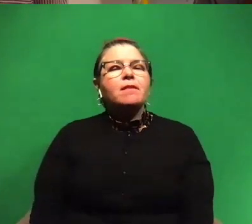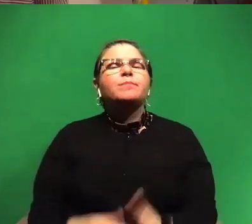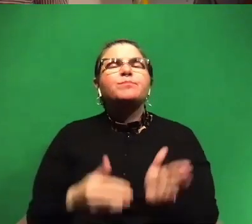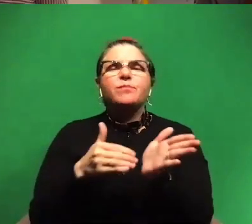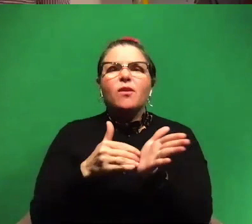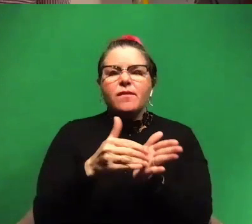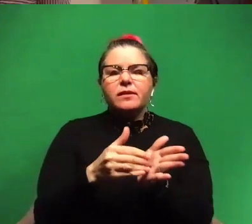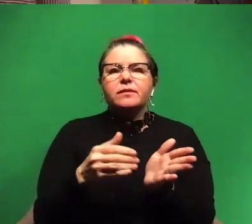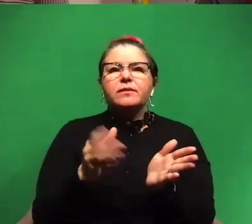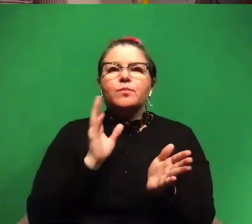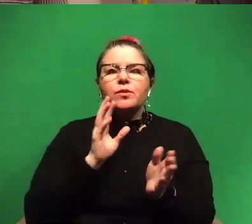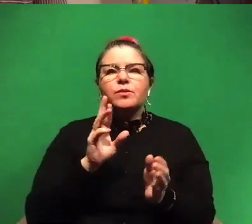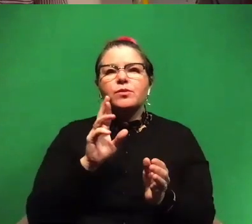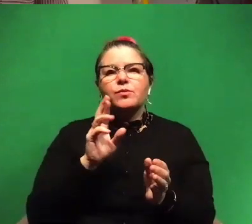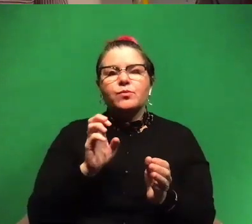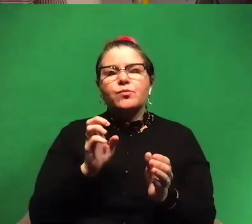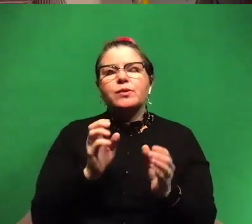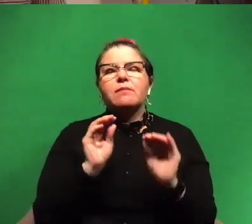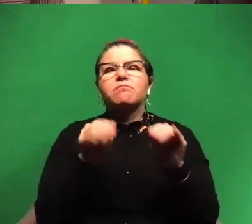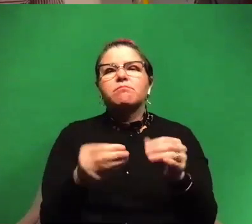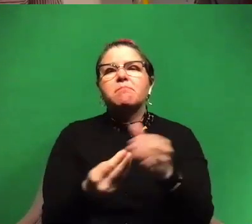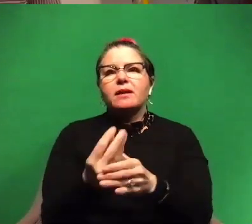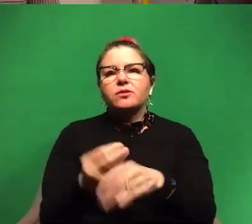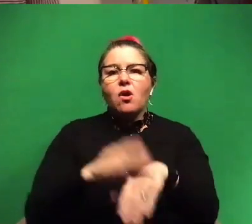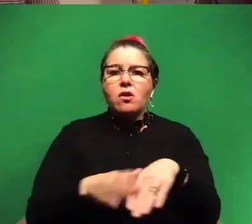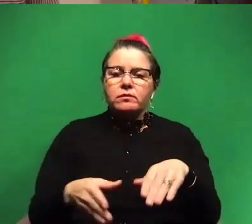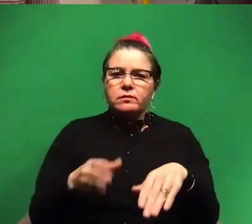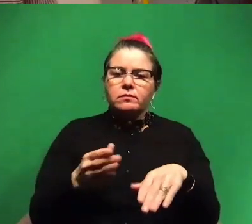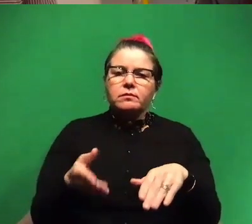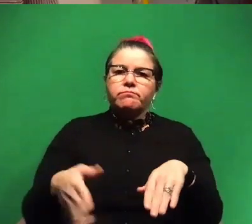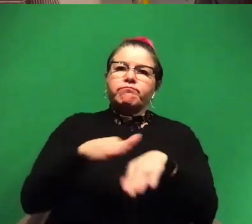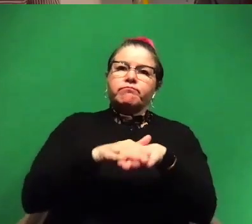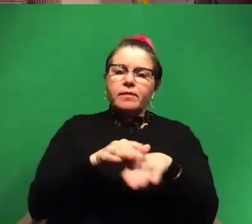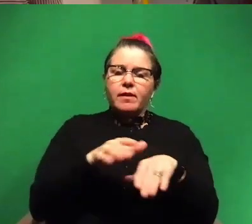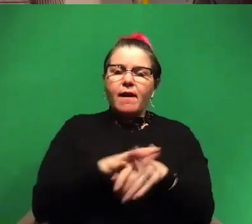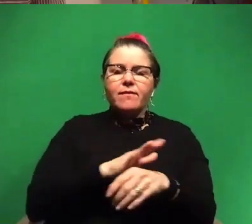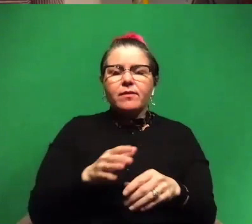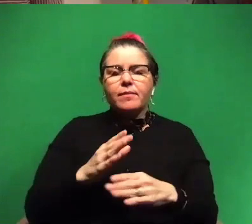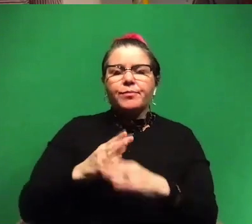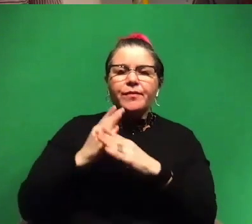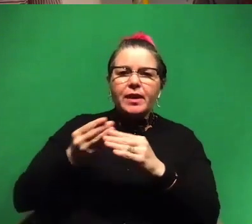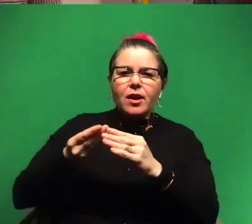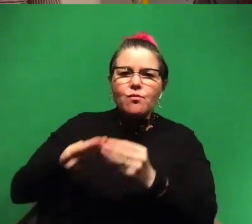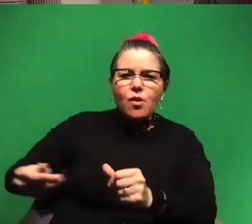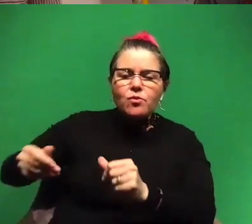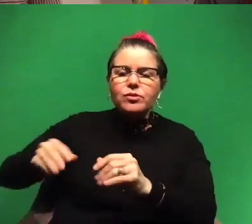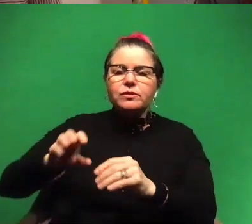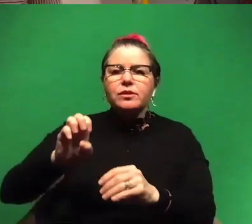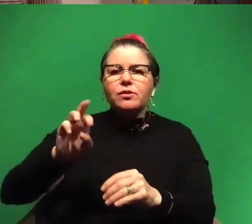we'll revegetate on top of those covers. That helps to reduce erosion, and also